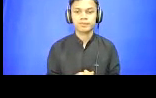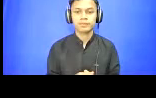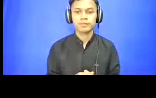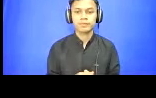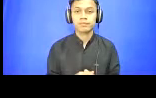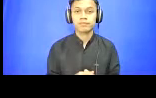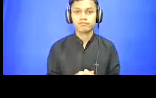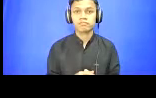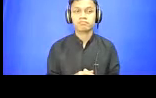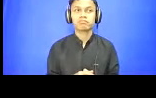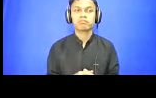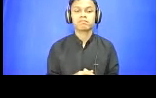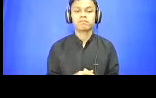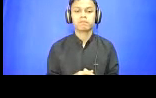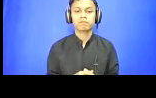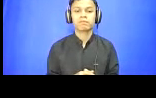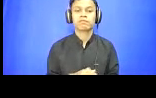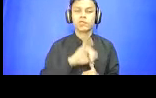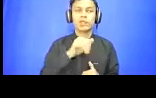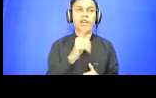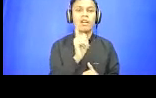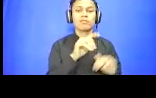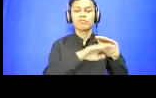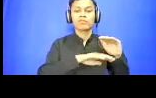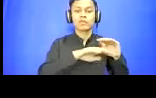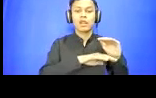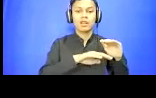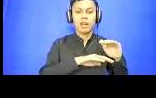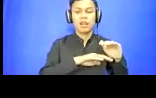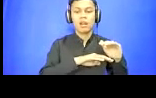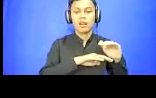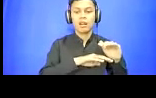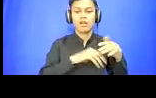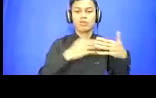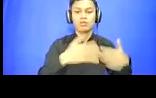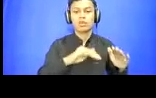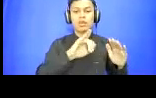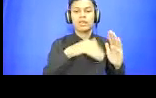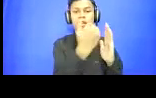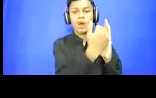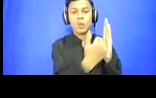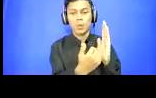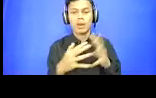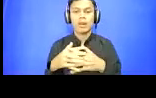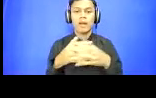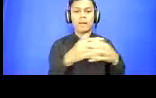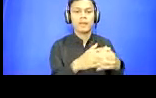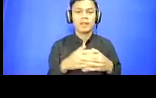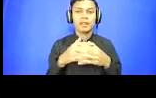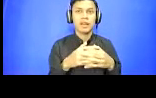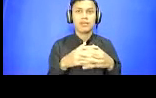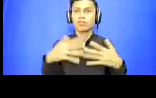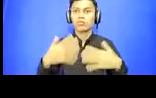this is a type of law in the United States. And this is now happening in other nations around the world. I recently spoke